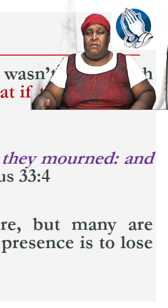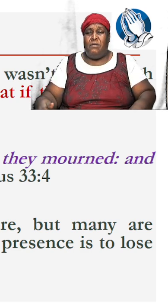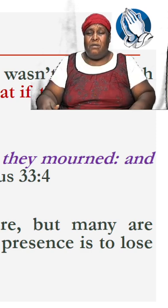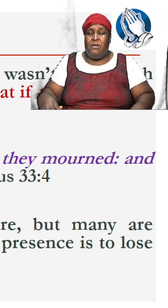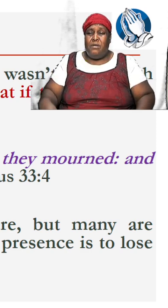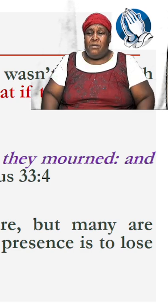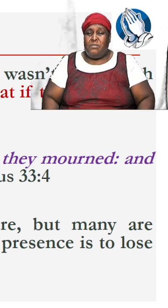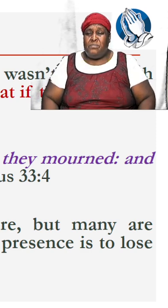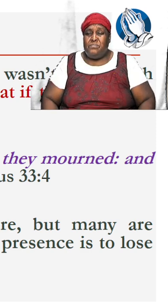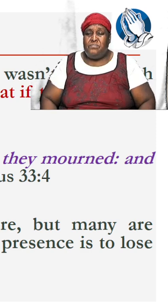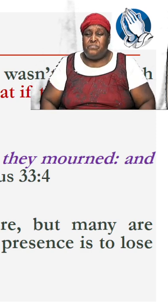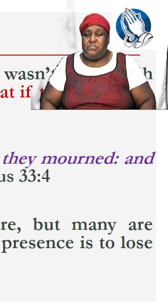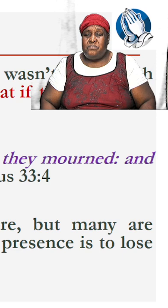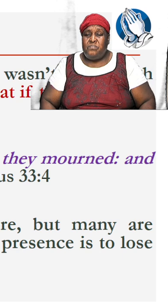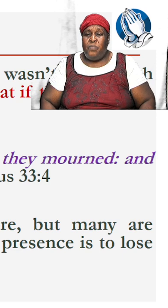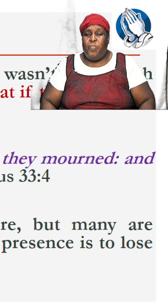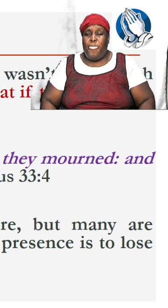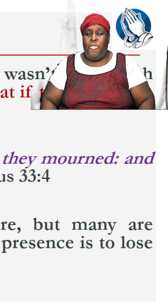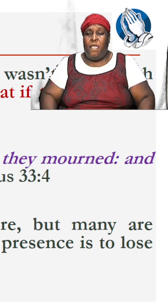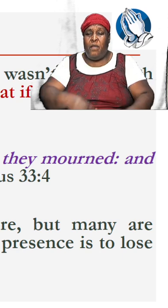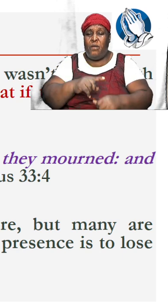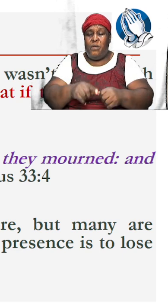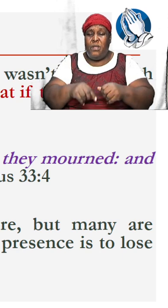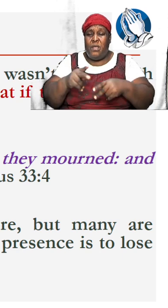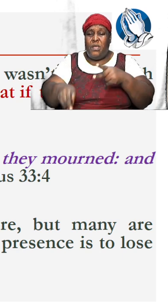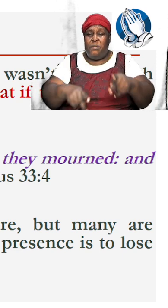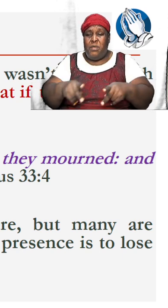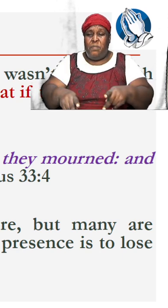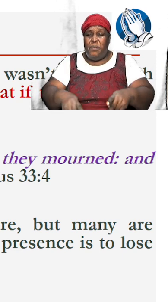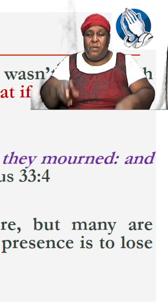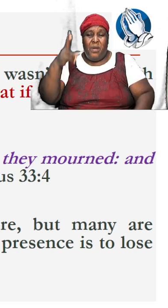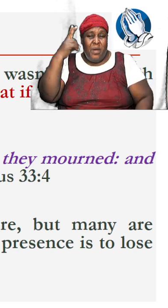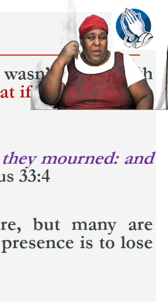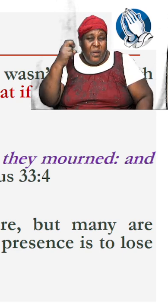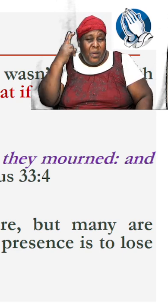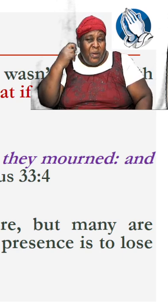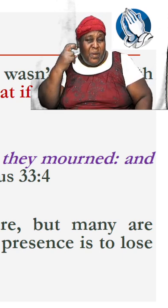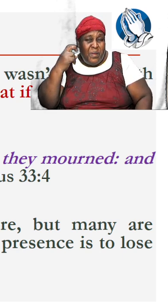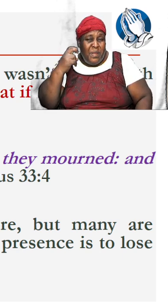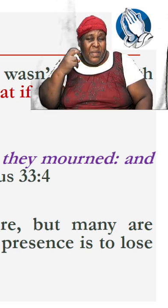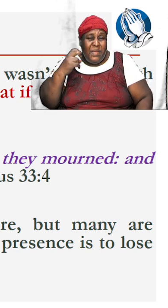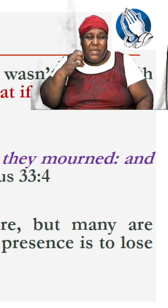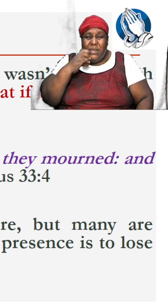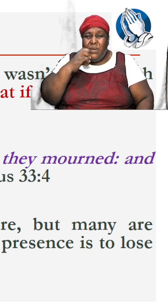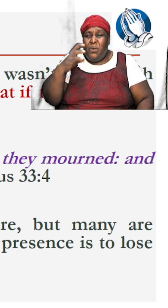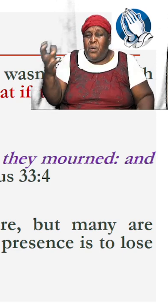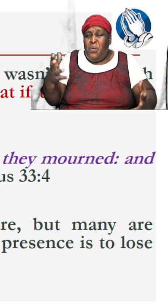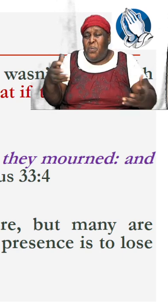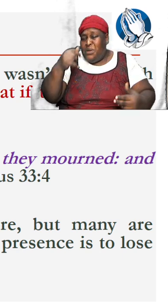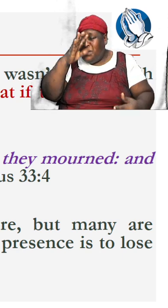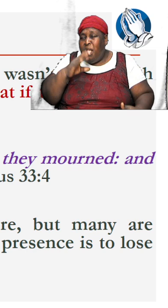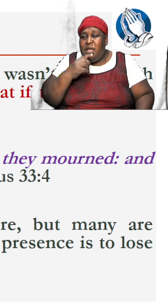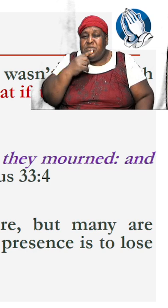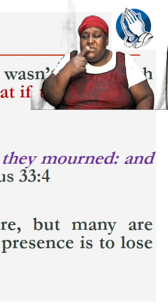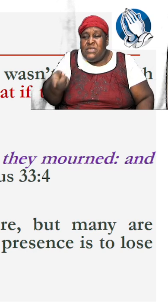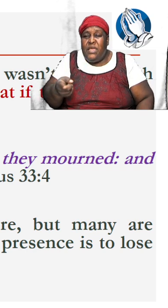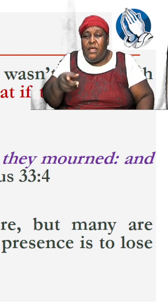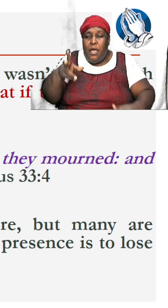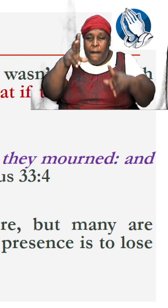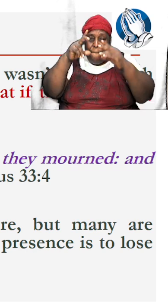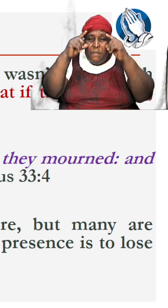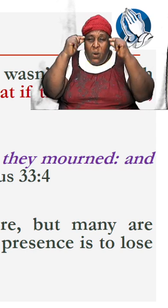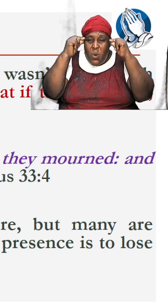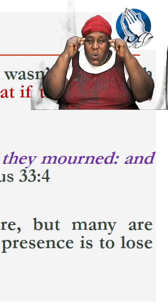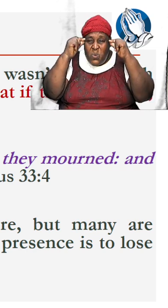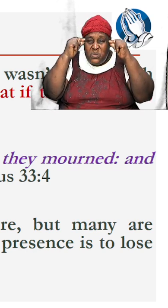in Exodus 33:4, and when the people heard these evil tidings, in other words, they heard what God had said. Moses must